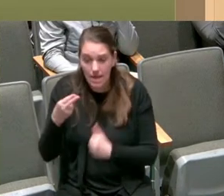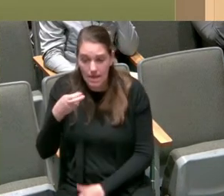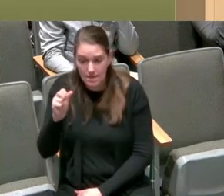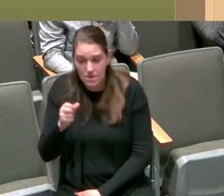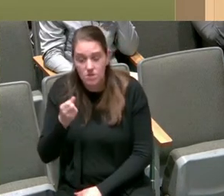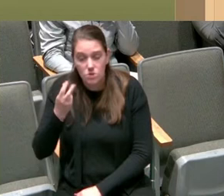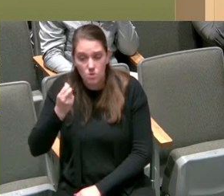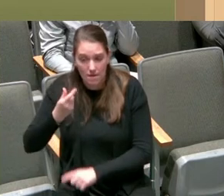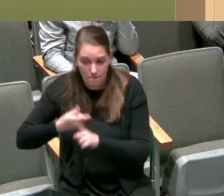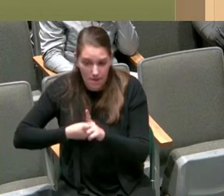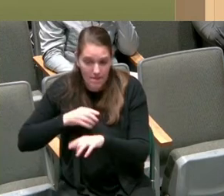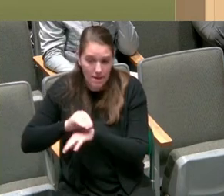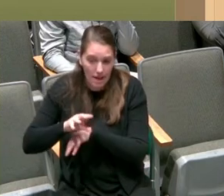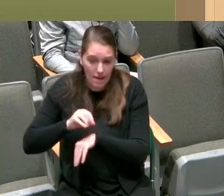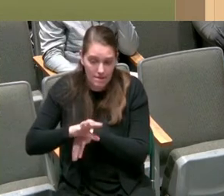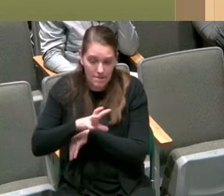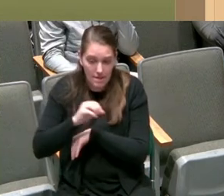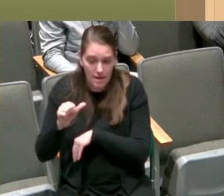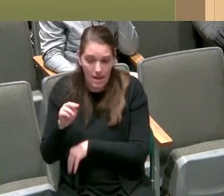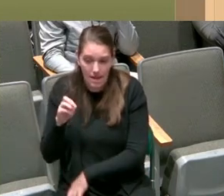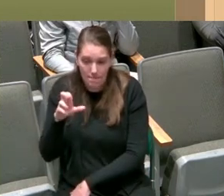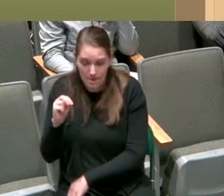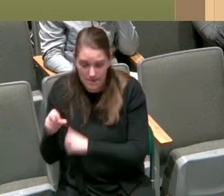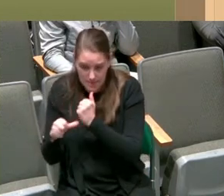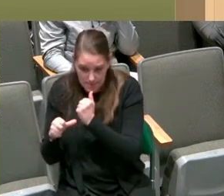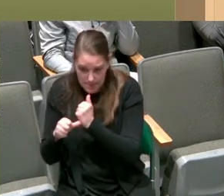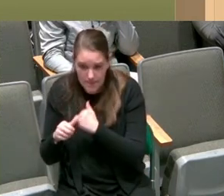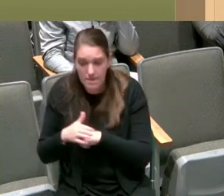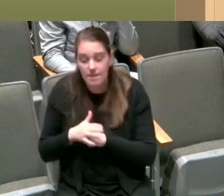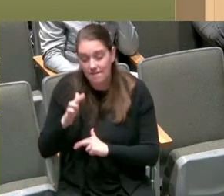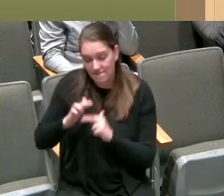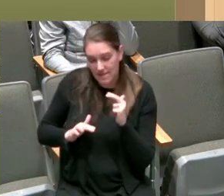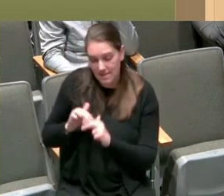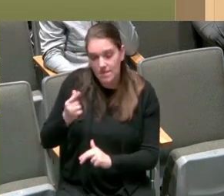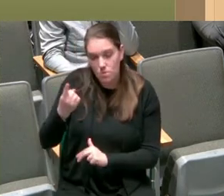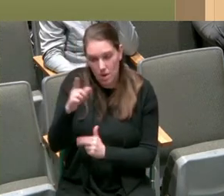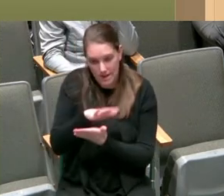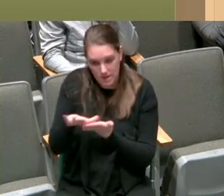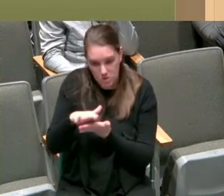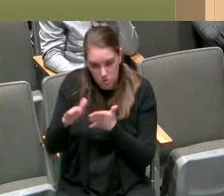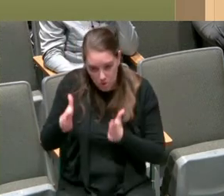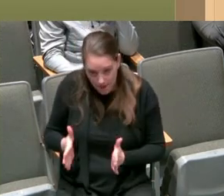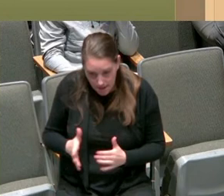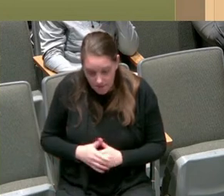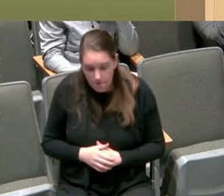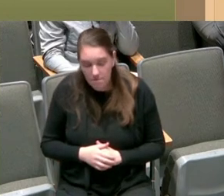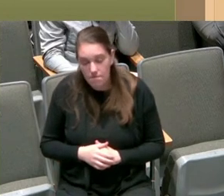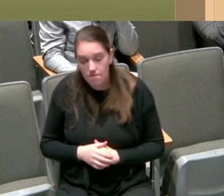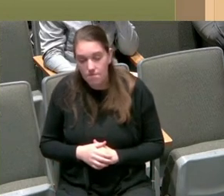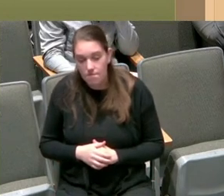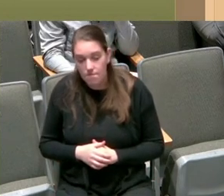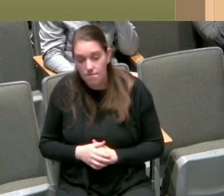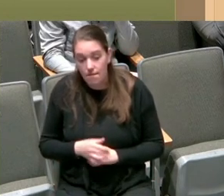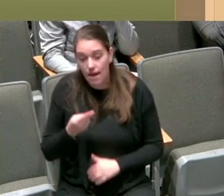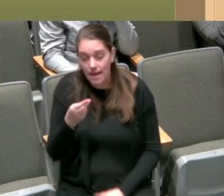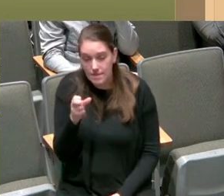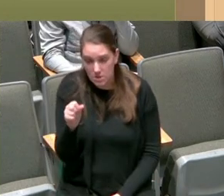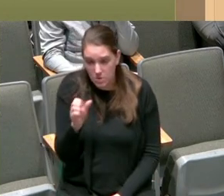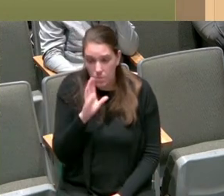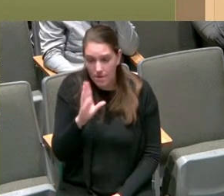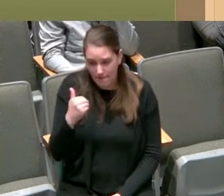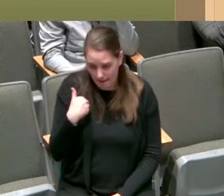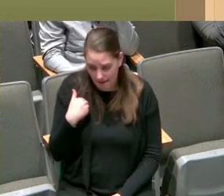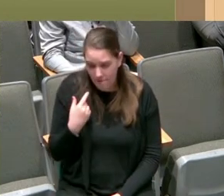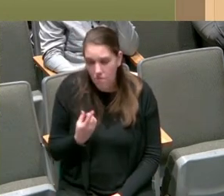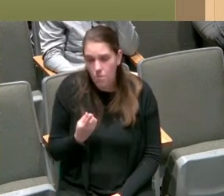12-month guidance admin assistant facilities one custodian High School will